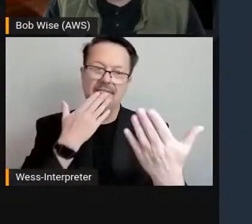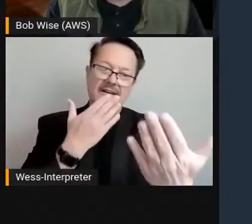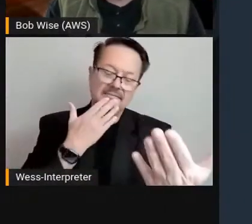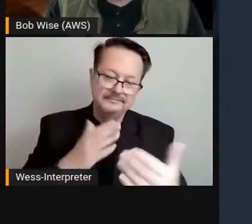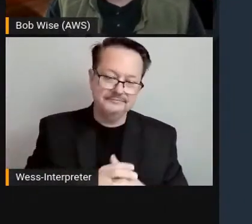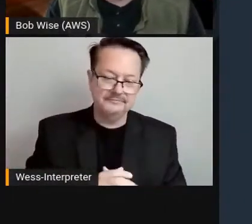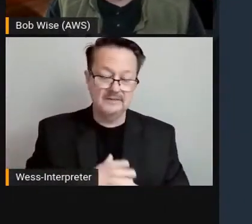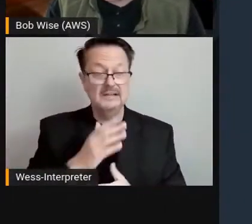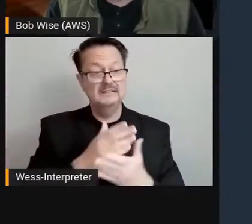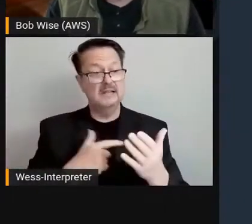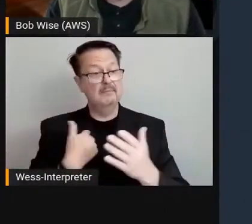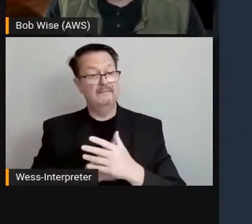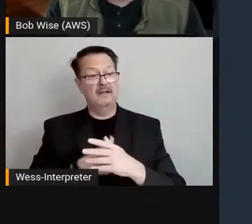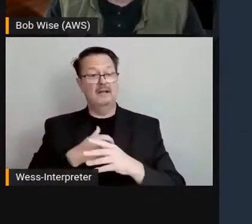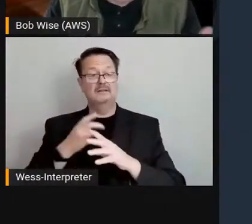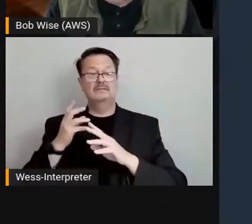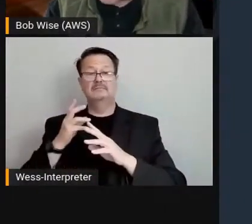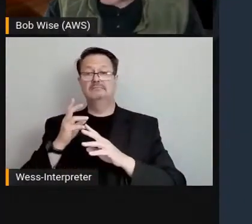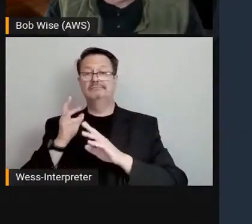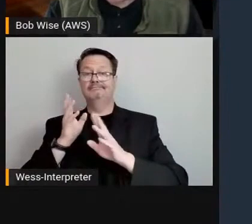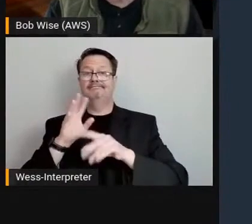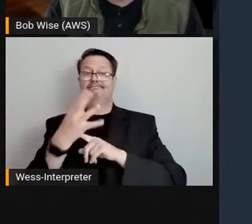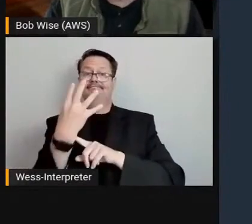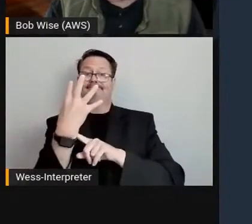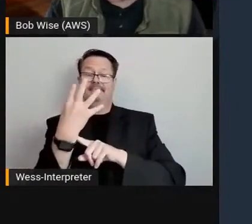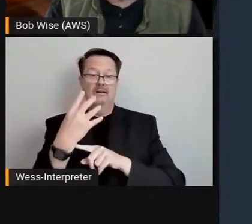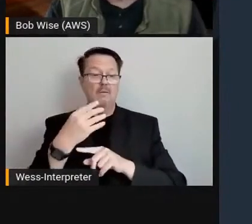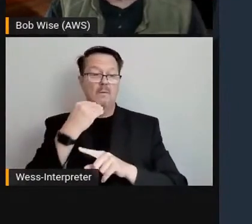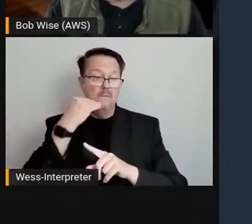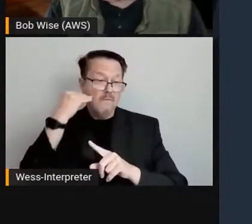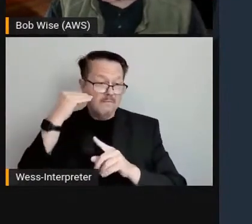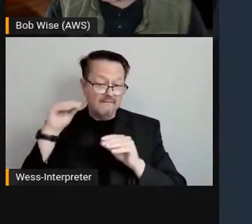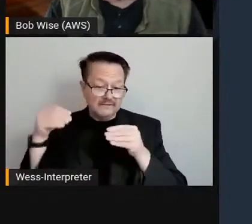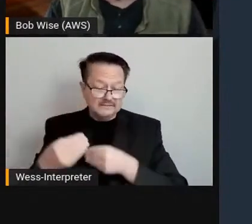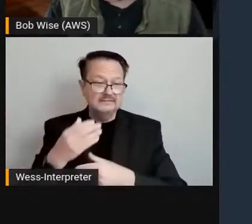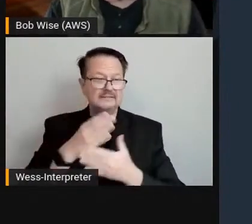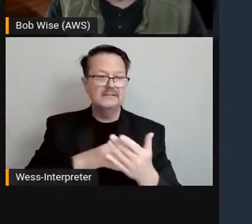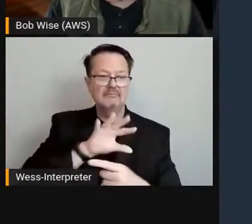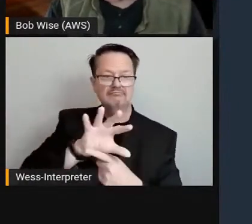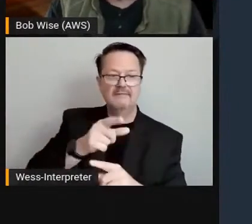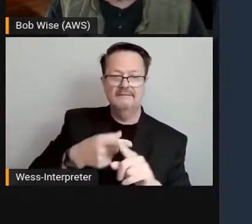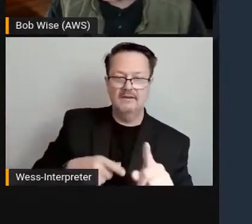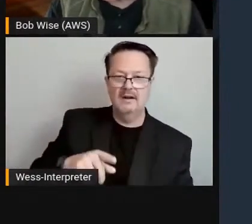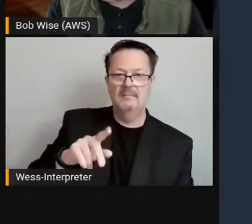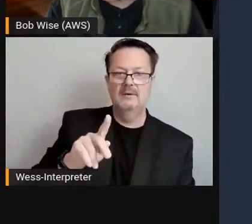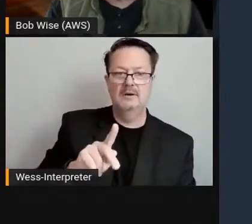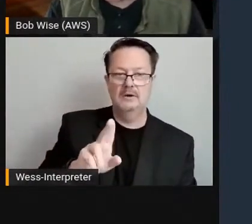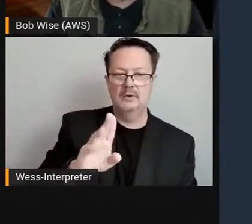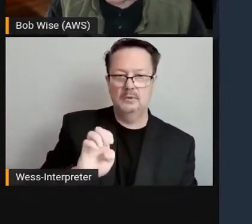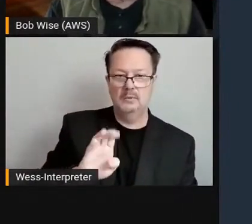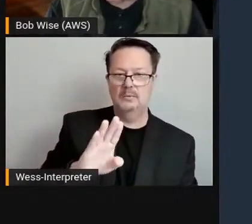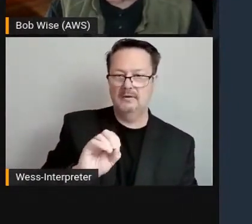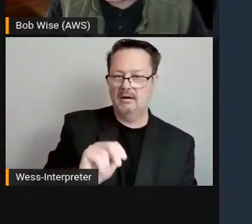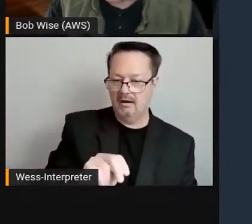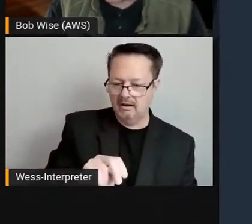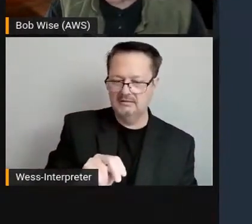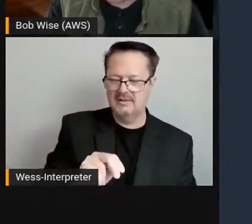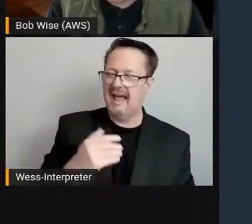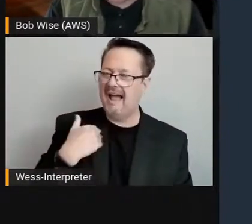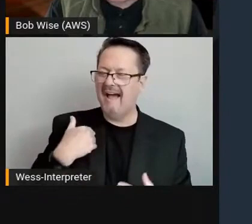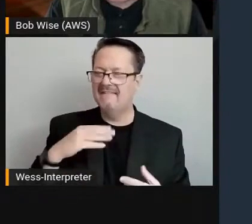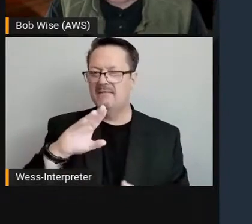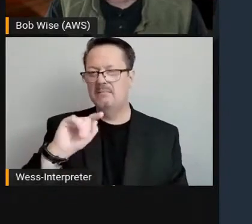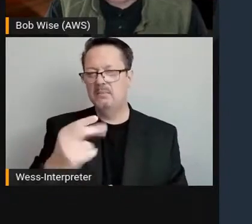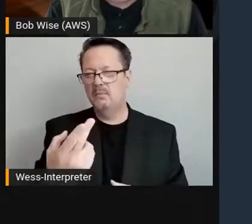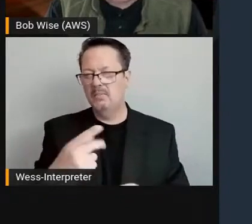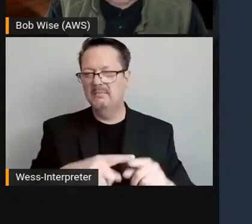Some of us are streaming from our home offices. We have folks streaming from Kubecon. We do have a booth, but it's casual this year. We have a few